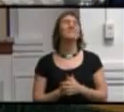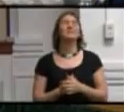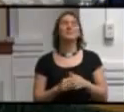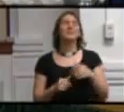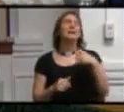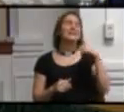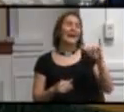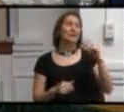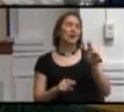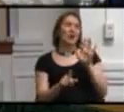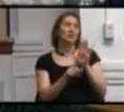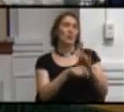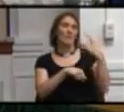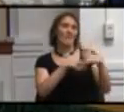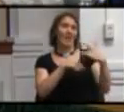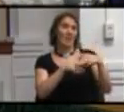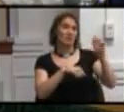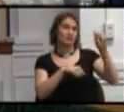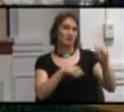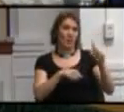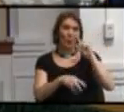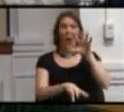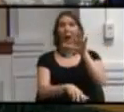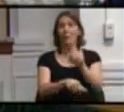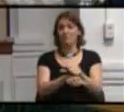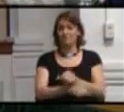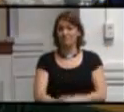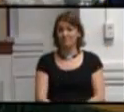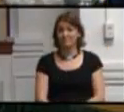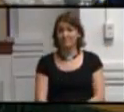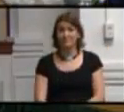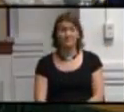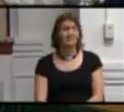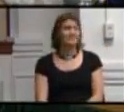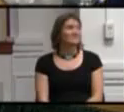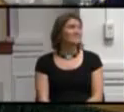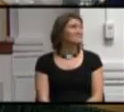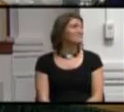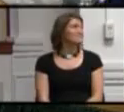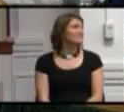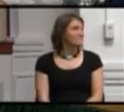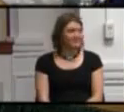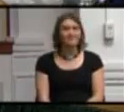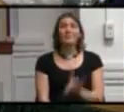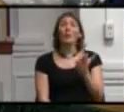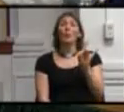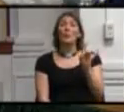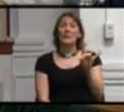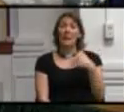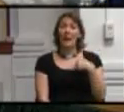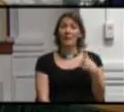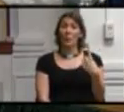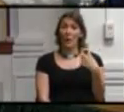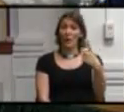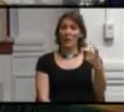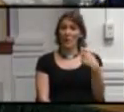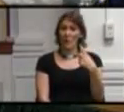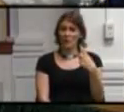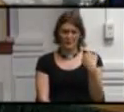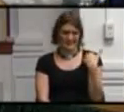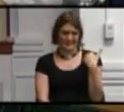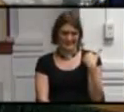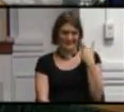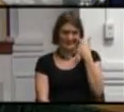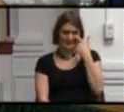just tell Jan their availability for next week, we can try to get this set up and noticed. And we did have an inquiry, again,